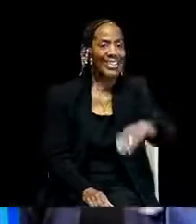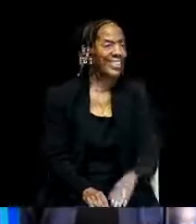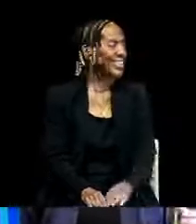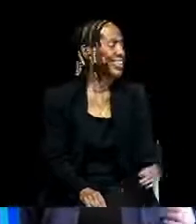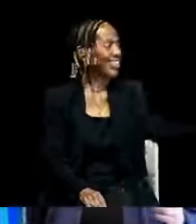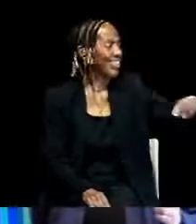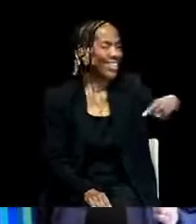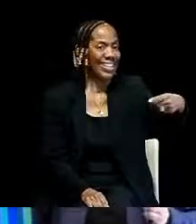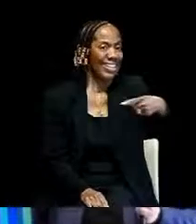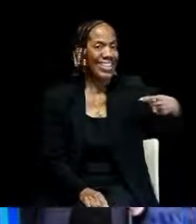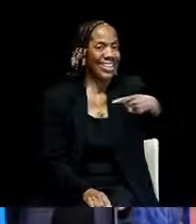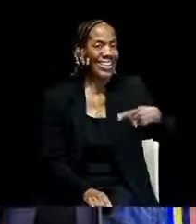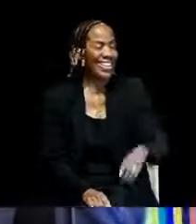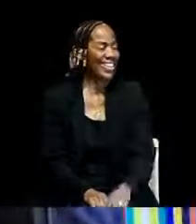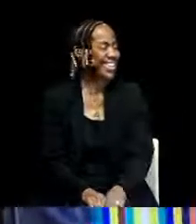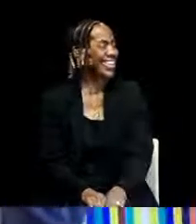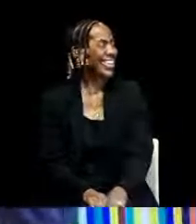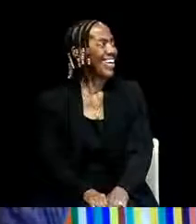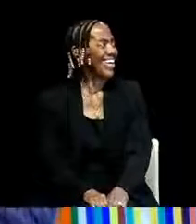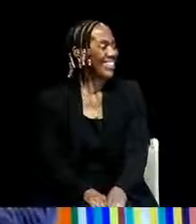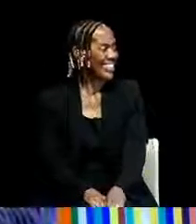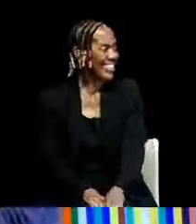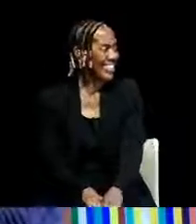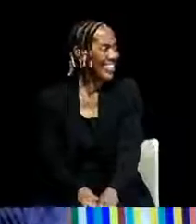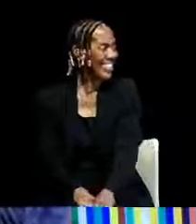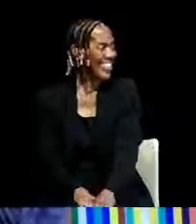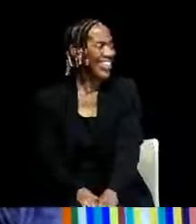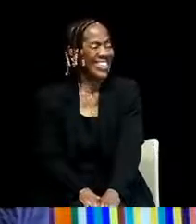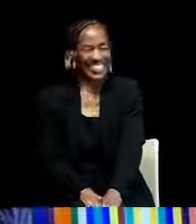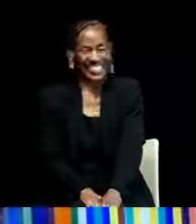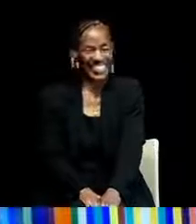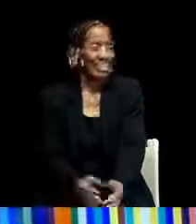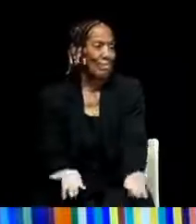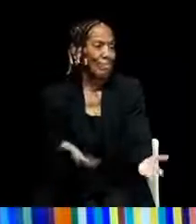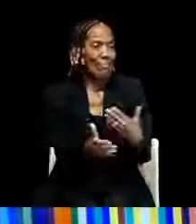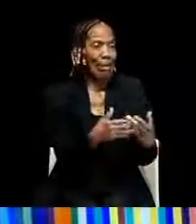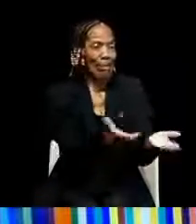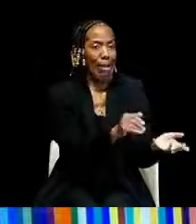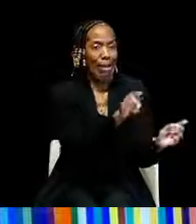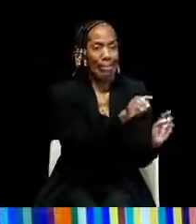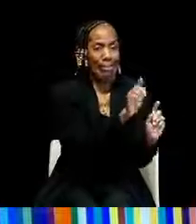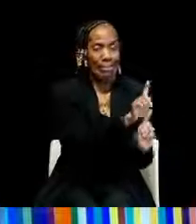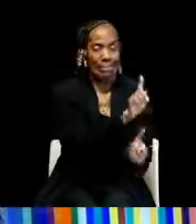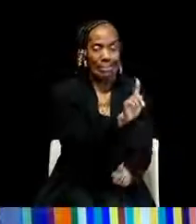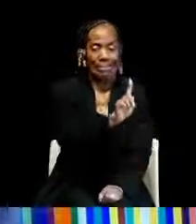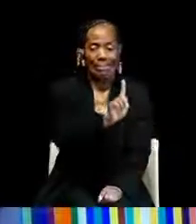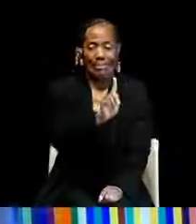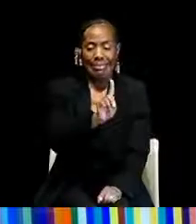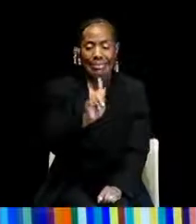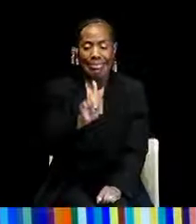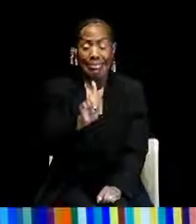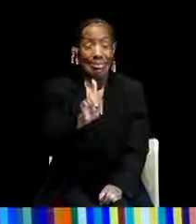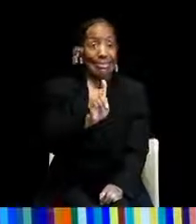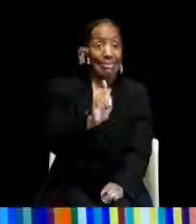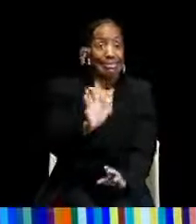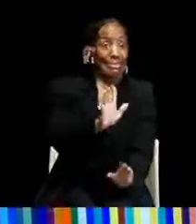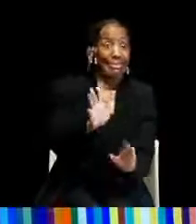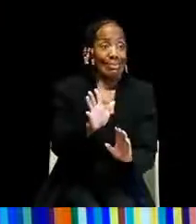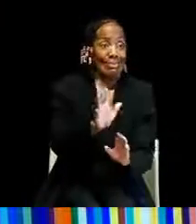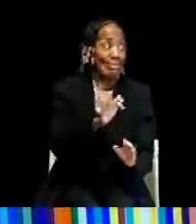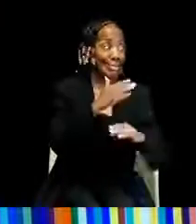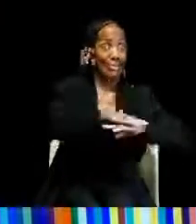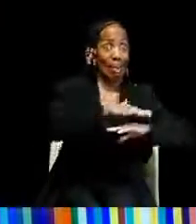A little more this way. You want me centered? Wherever you want me. How's this? There's a table